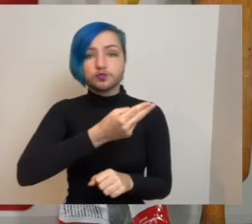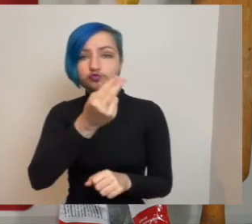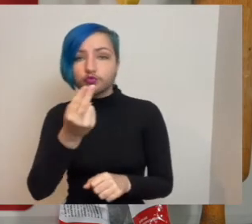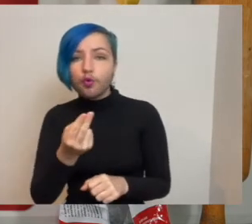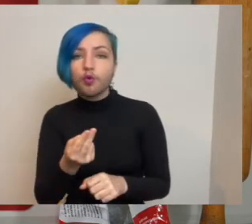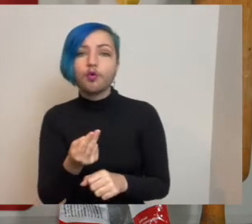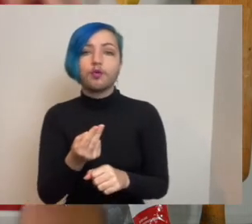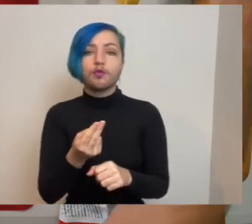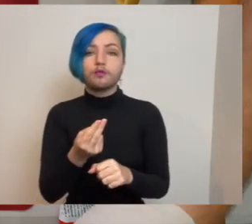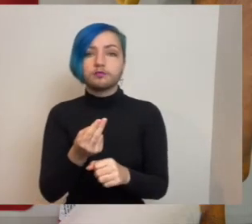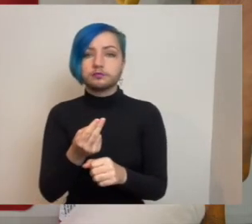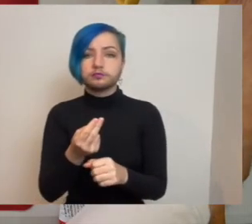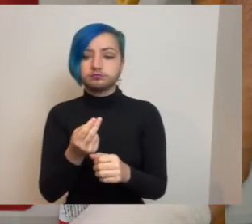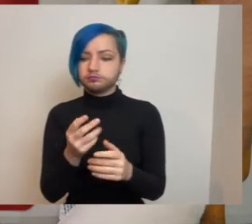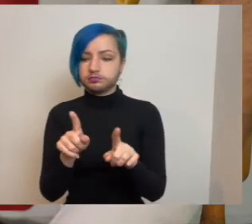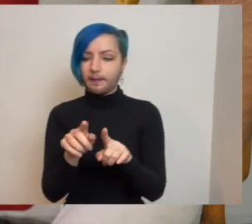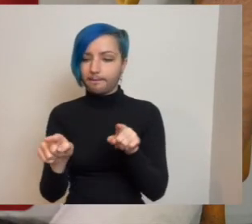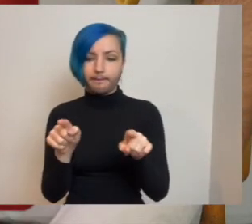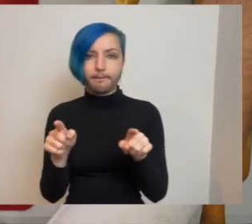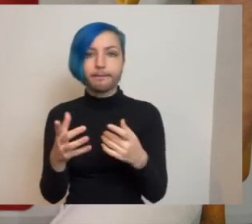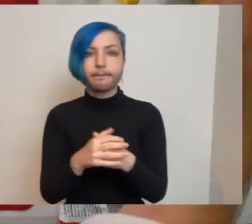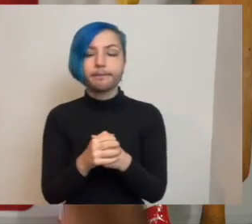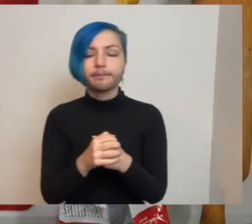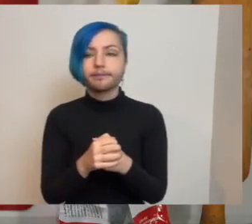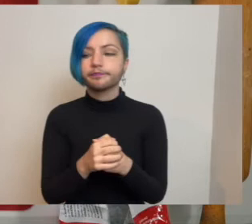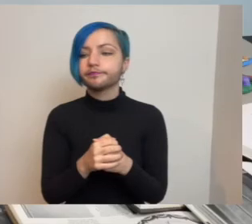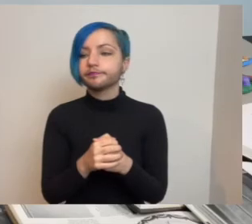my composition. I'm just going to use